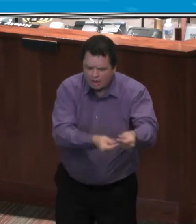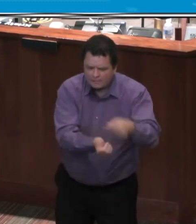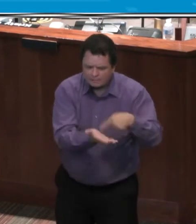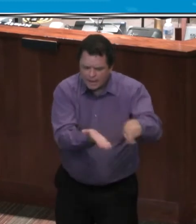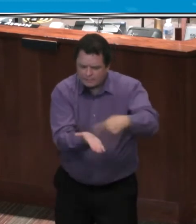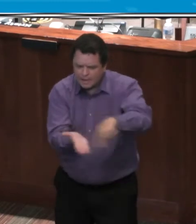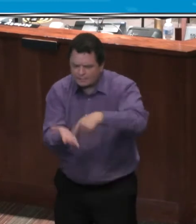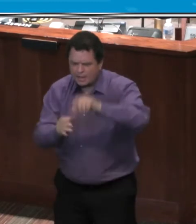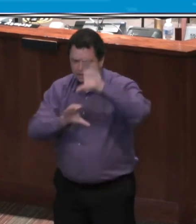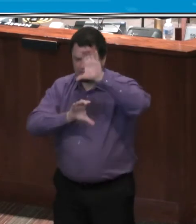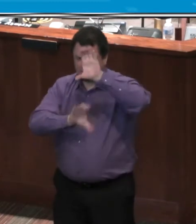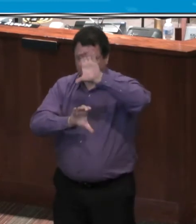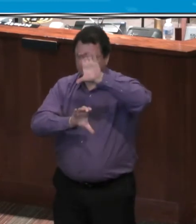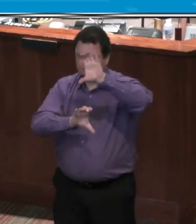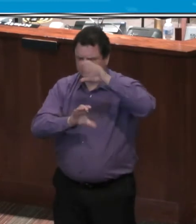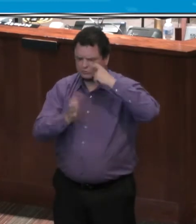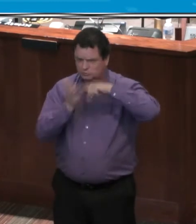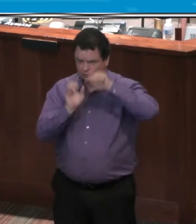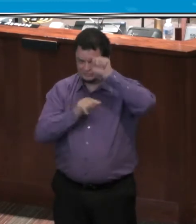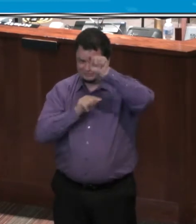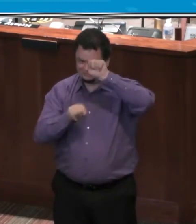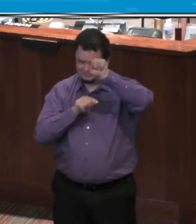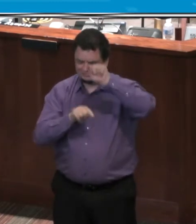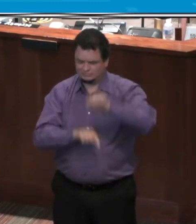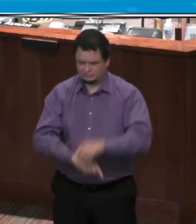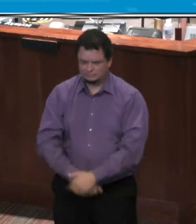member questions? Commissioner Gonzalez?